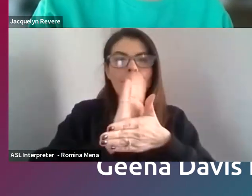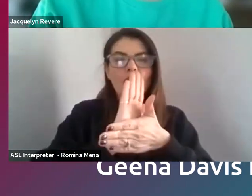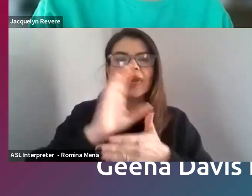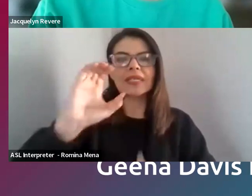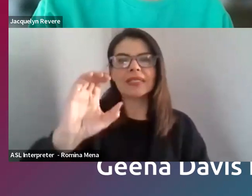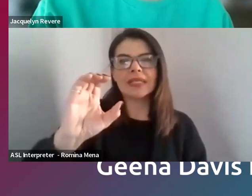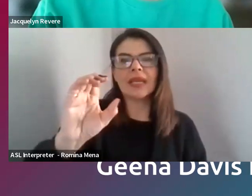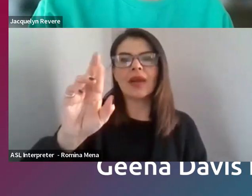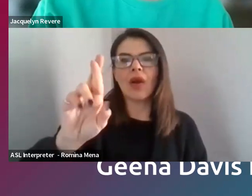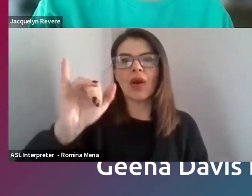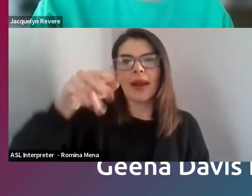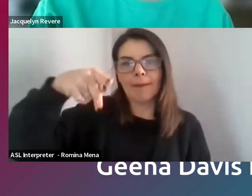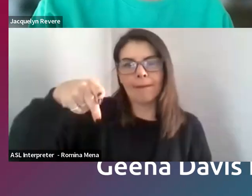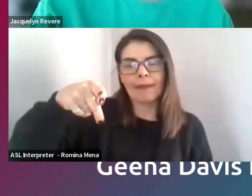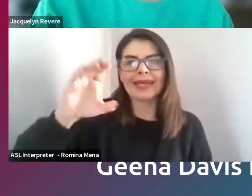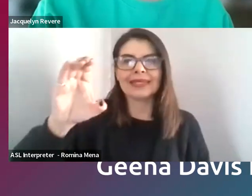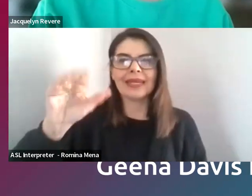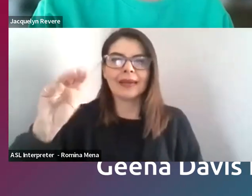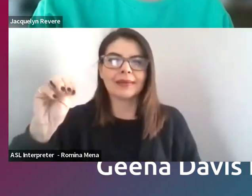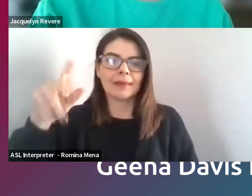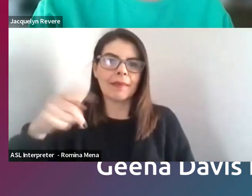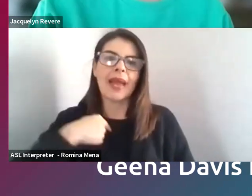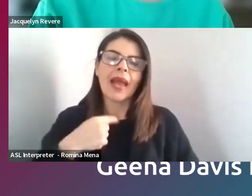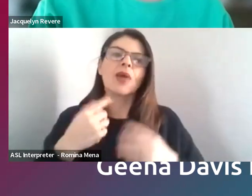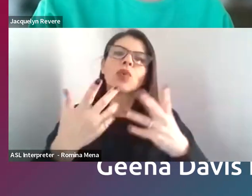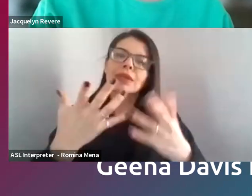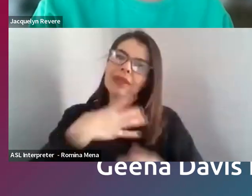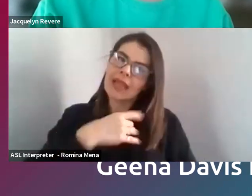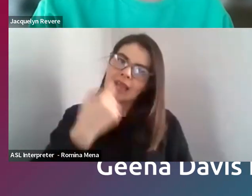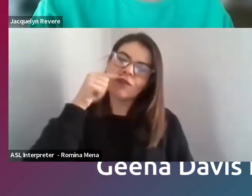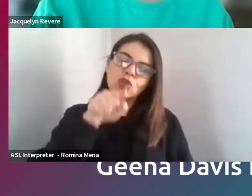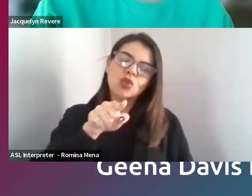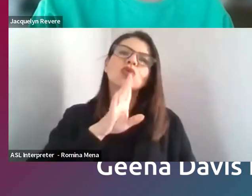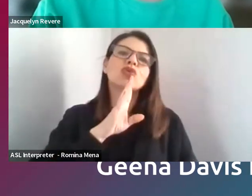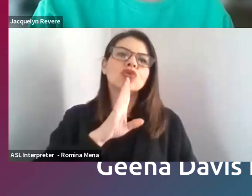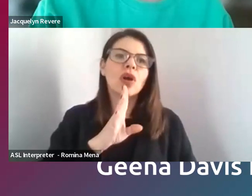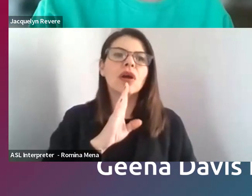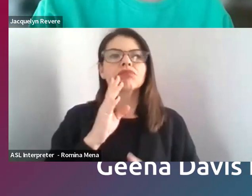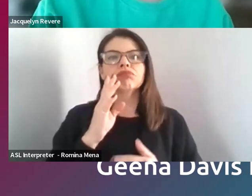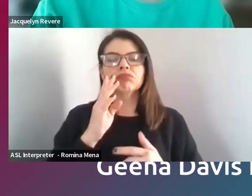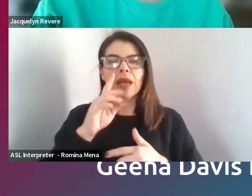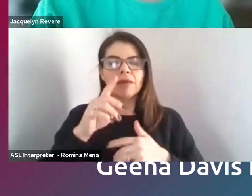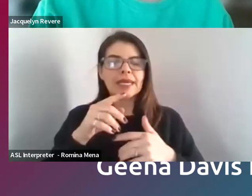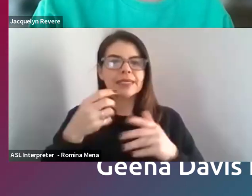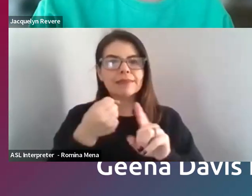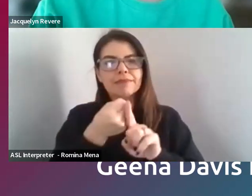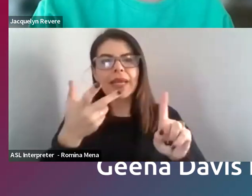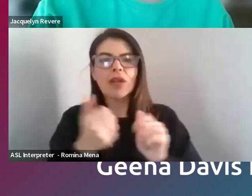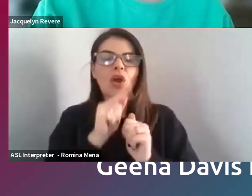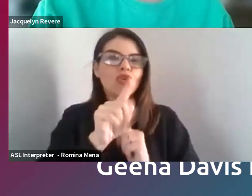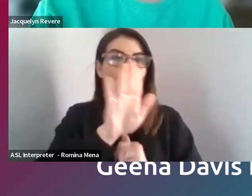Camp. I'd like for you to talk us through your involvement with that. What was the